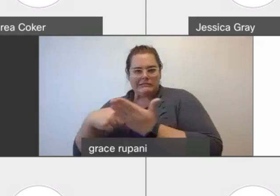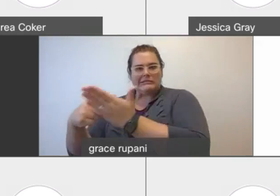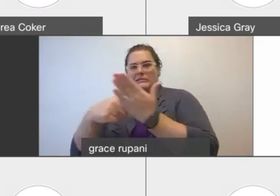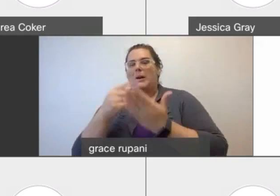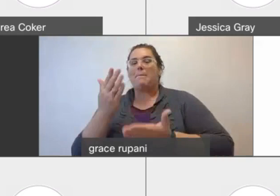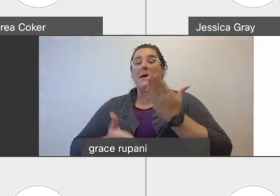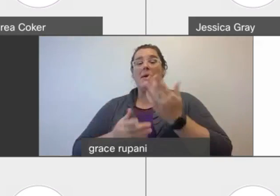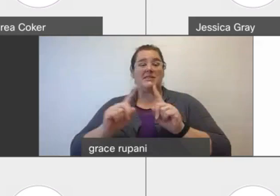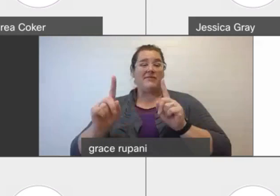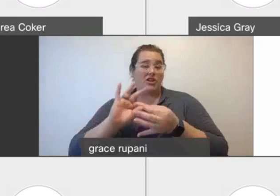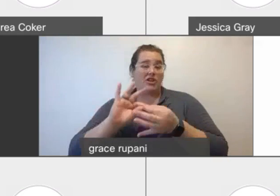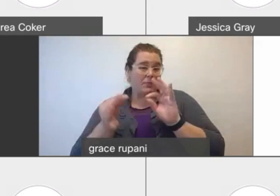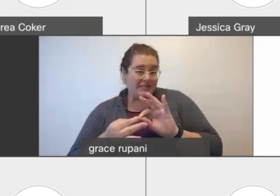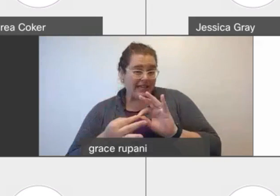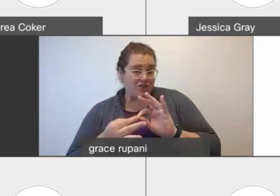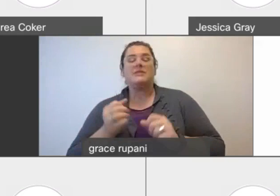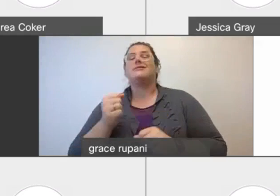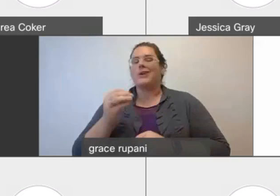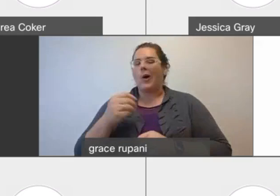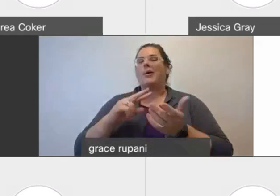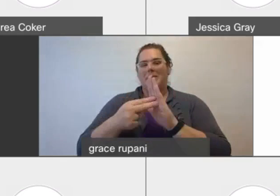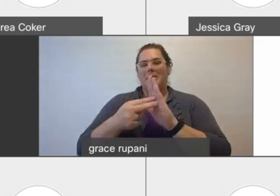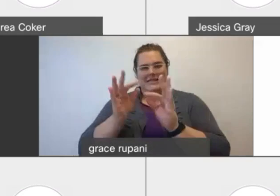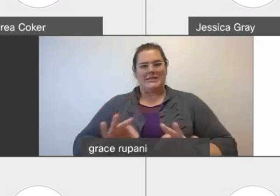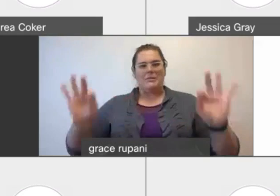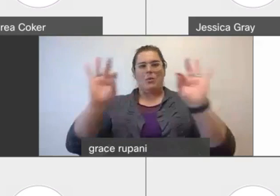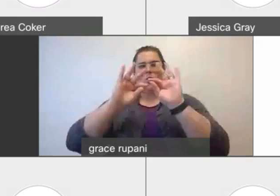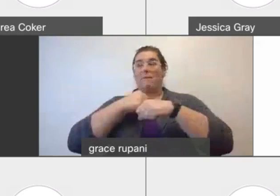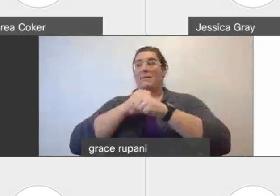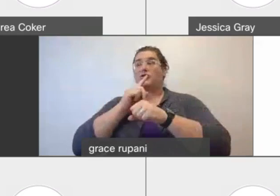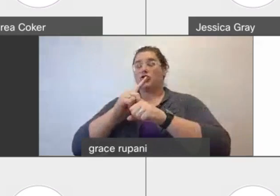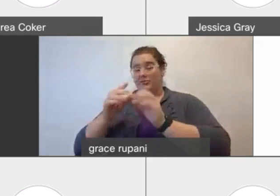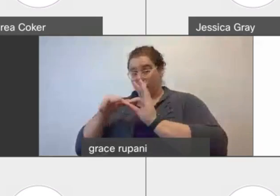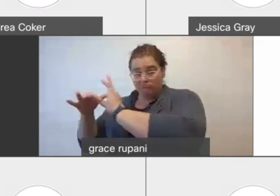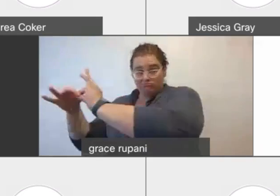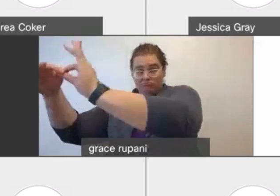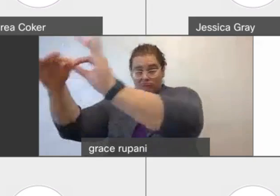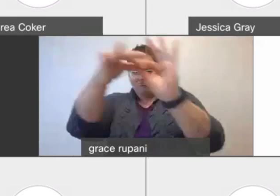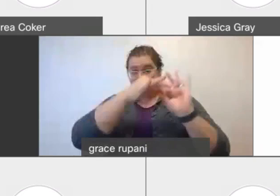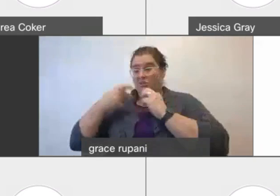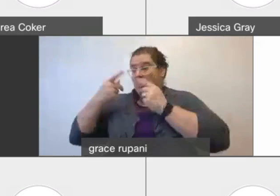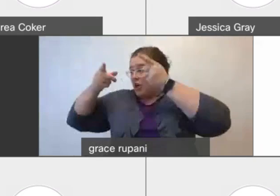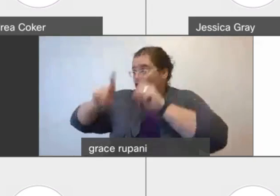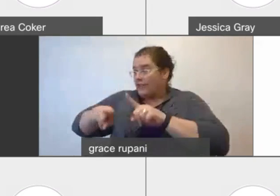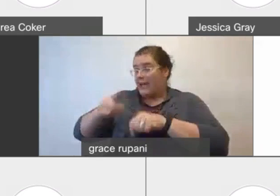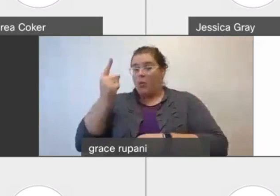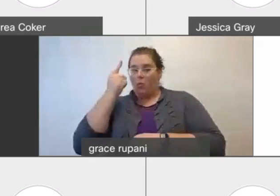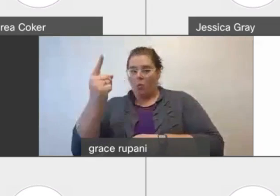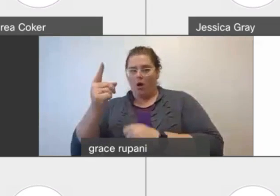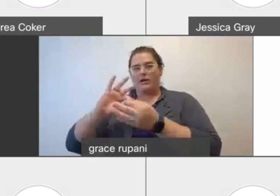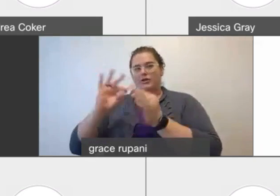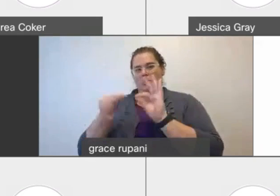different interpretations. And so we need to make sure that we have one consistent interpretation about how this will be applied to